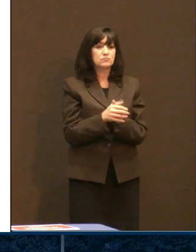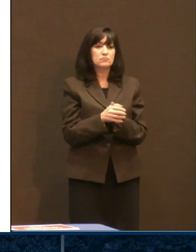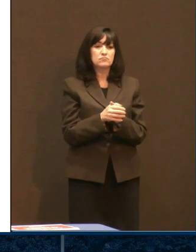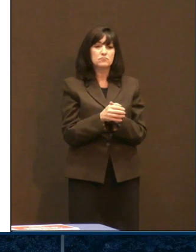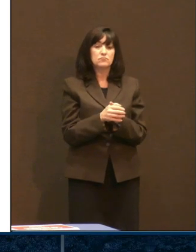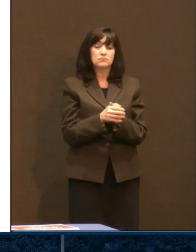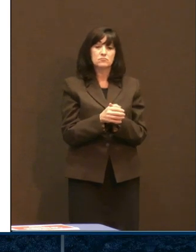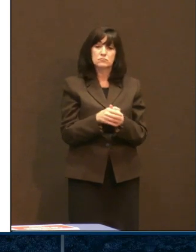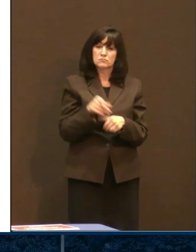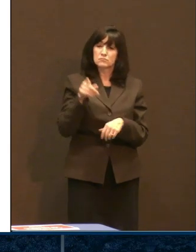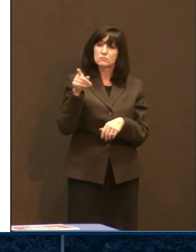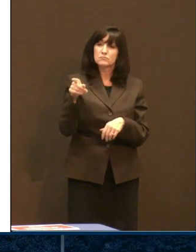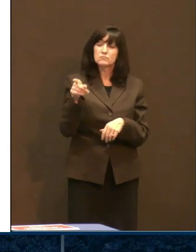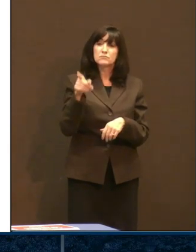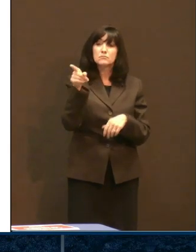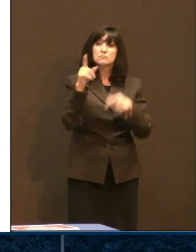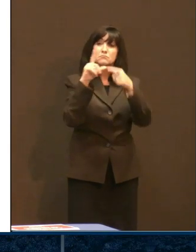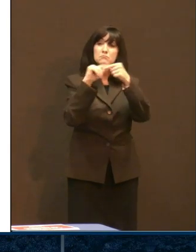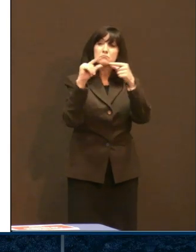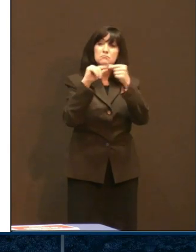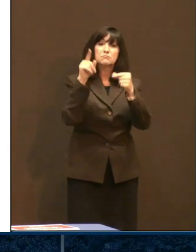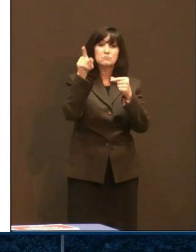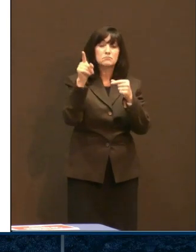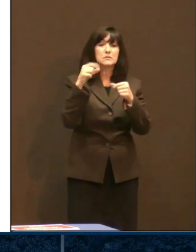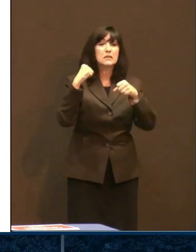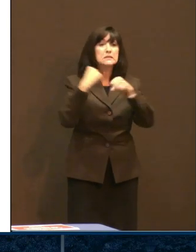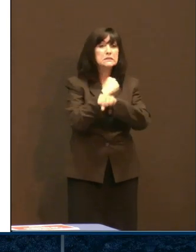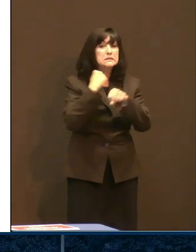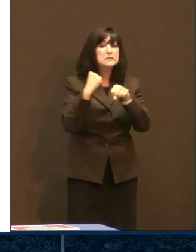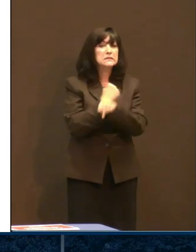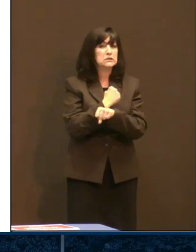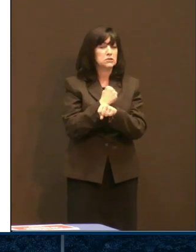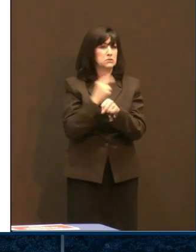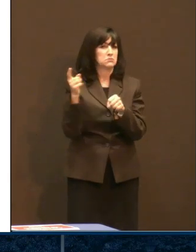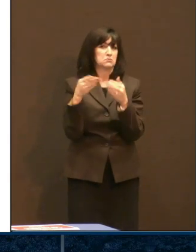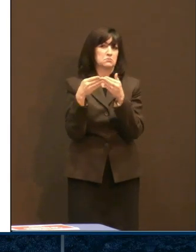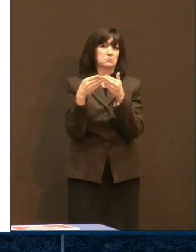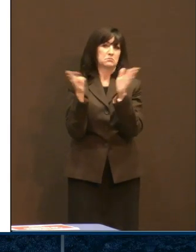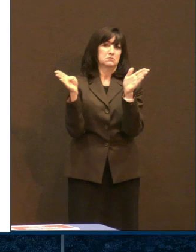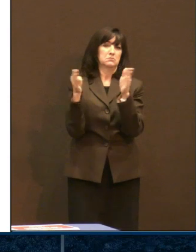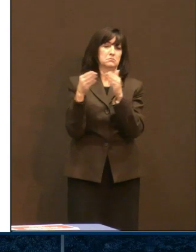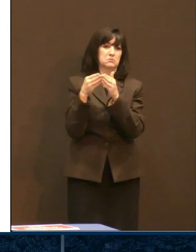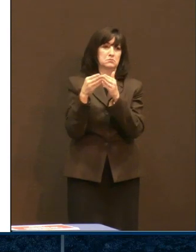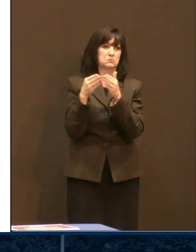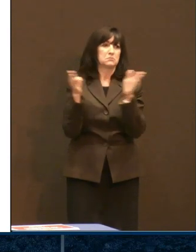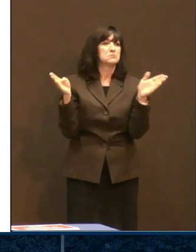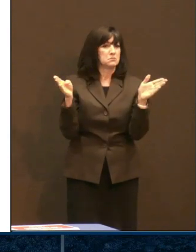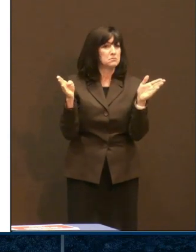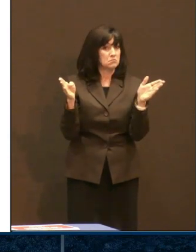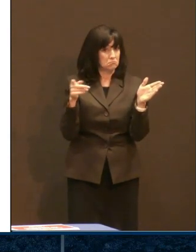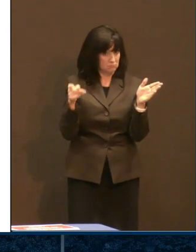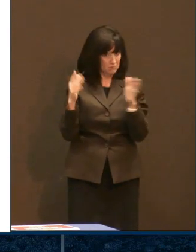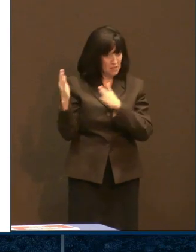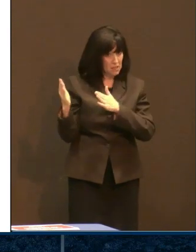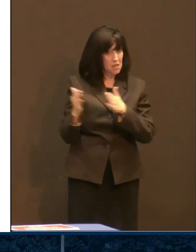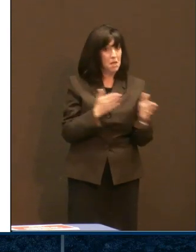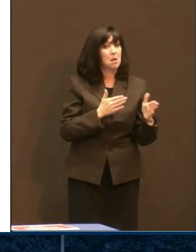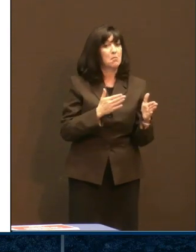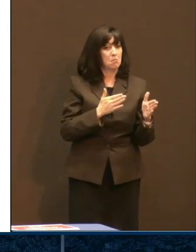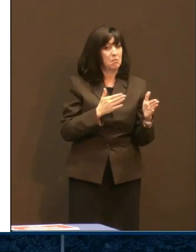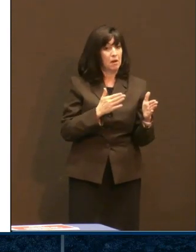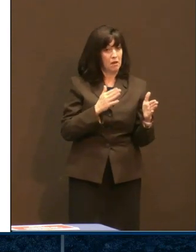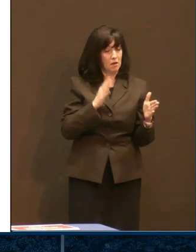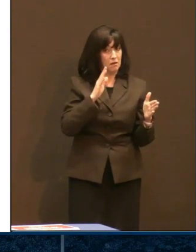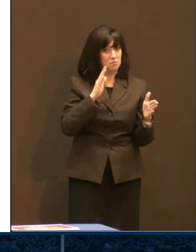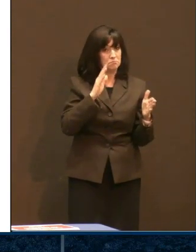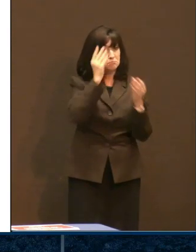in reporting statistics, similar to practices that have been seen in the state's correctional system? Elsewhere, other states such as Maryland, they're seeing